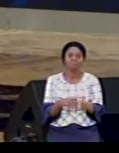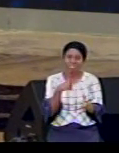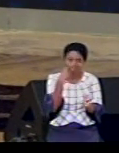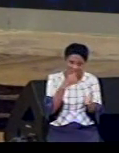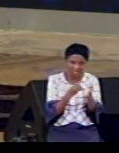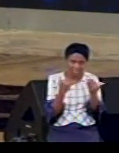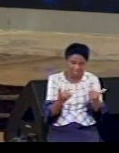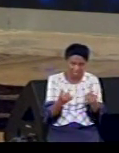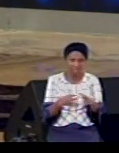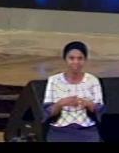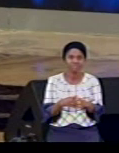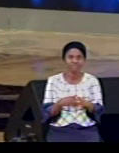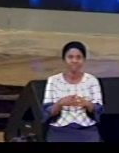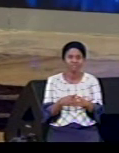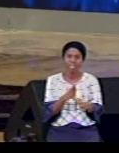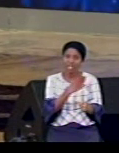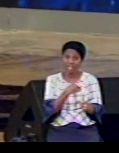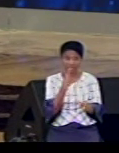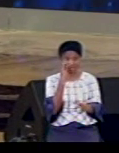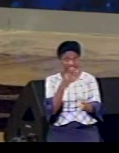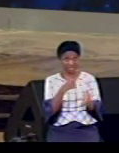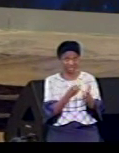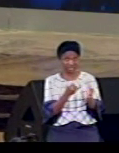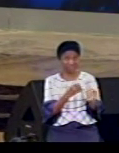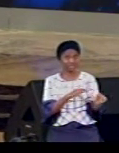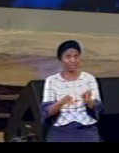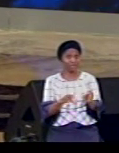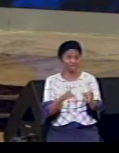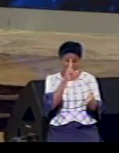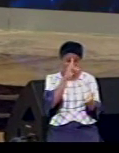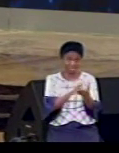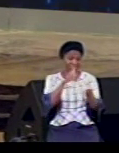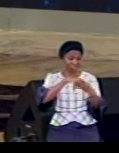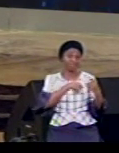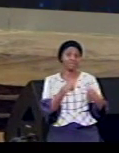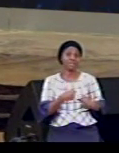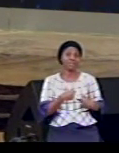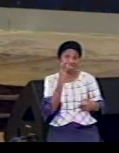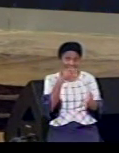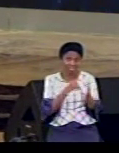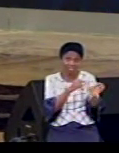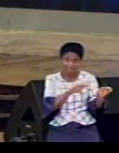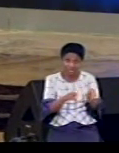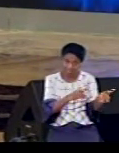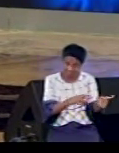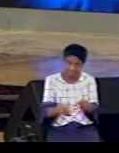it and see it done.